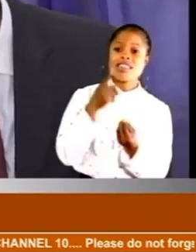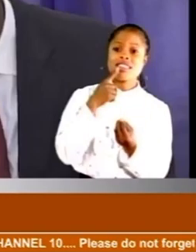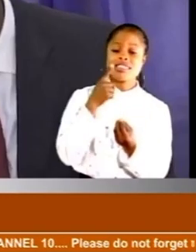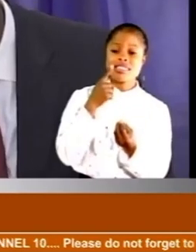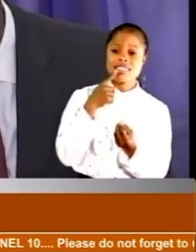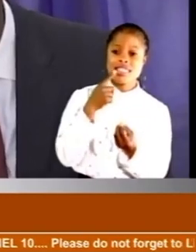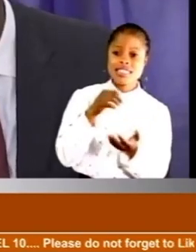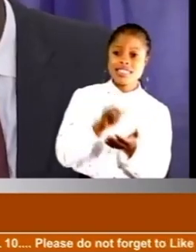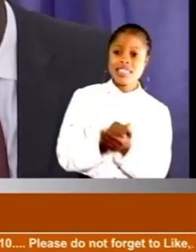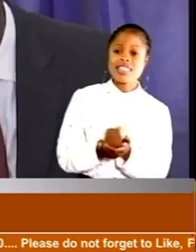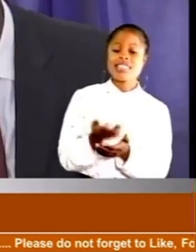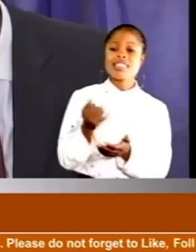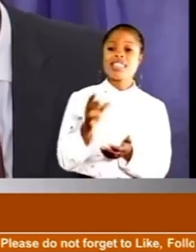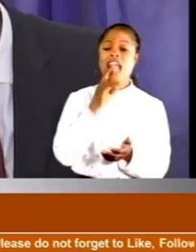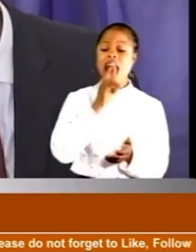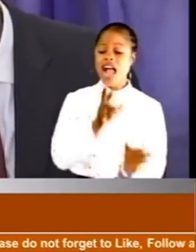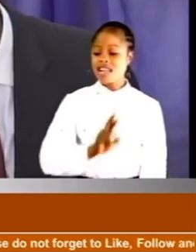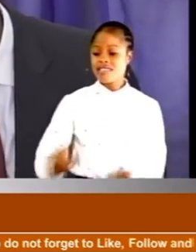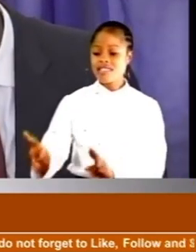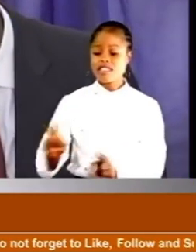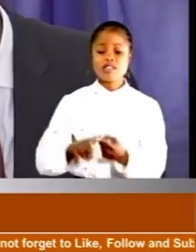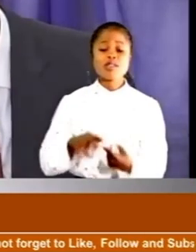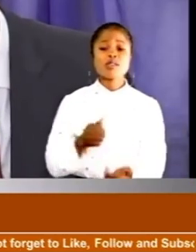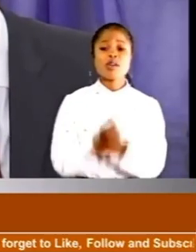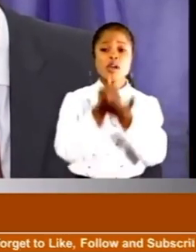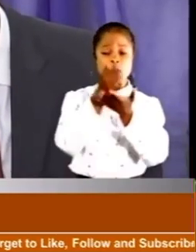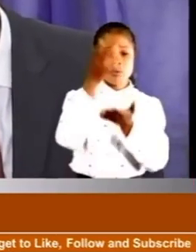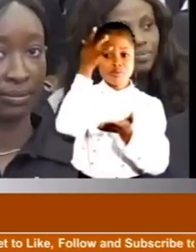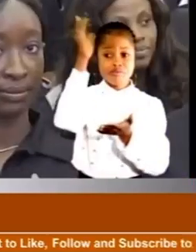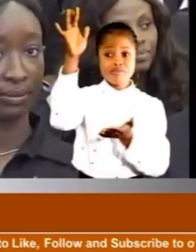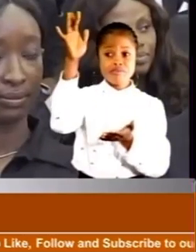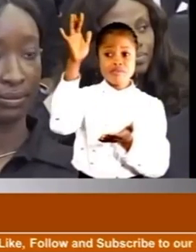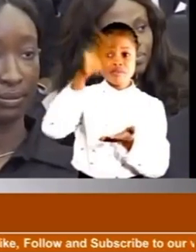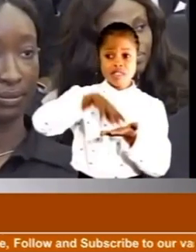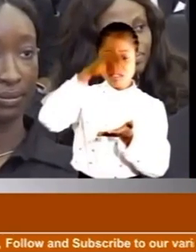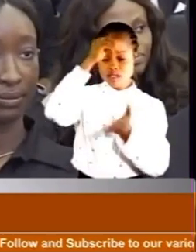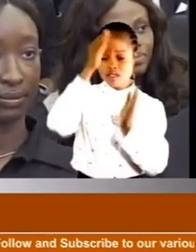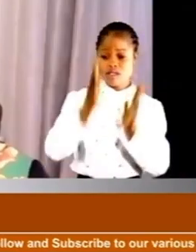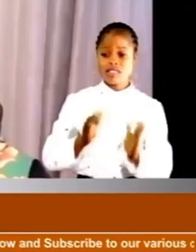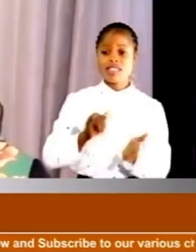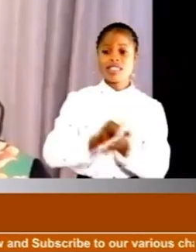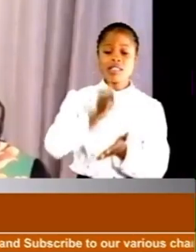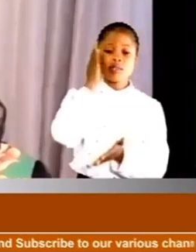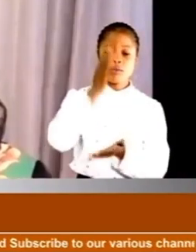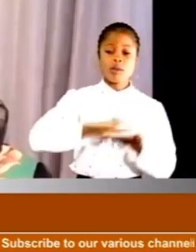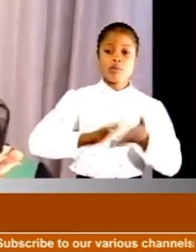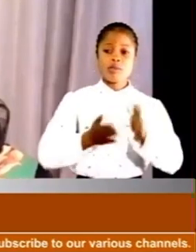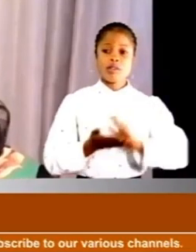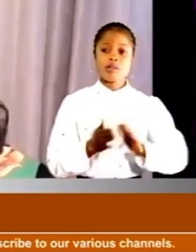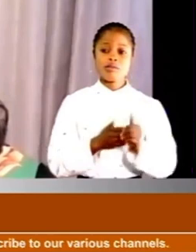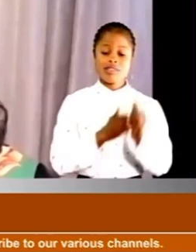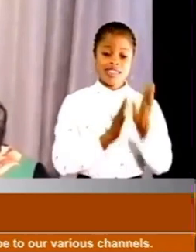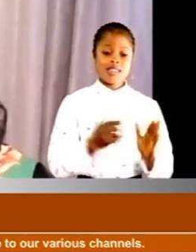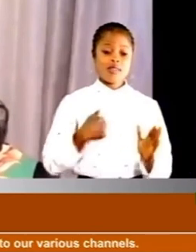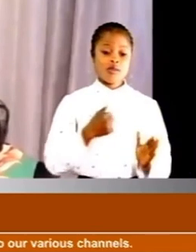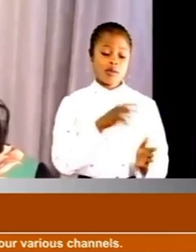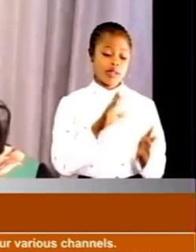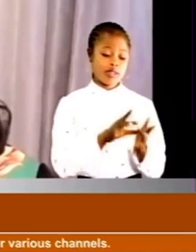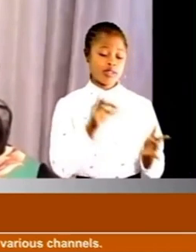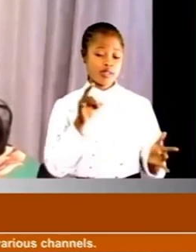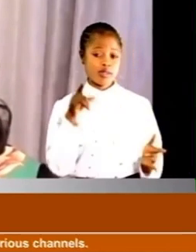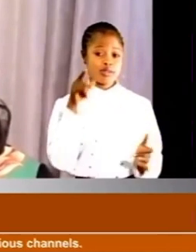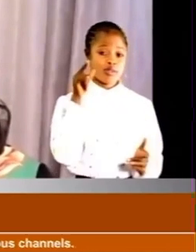hand and support for brilliant young minds towards becoming leaders in the legal field. We have chosen you, the